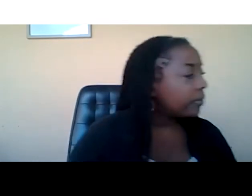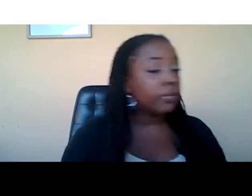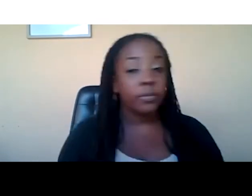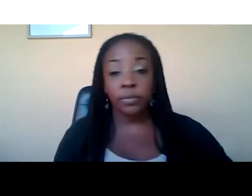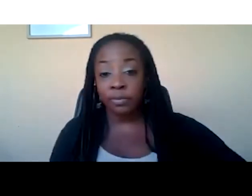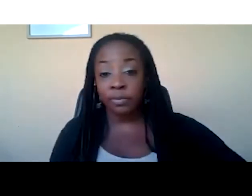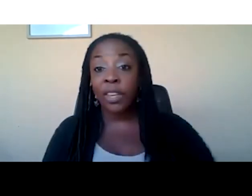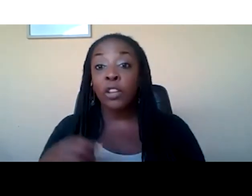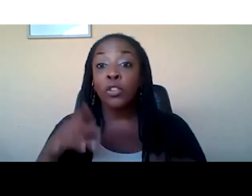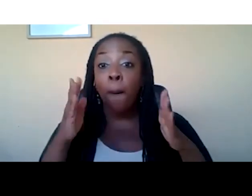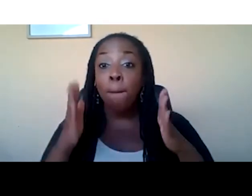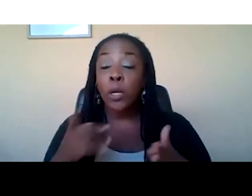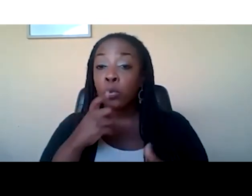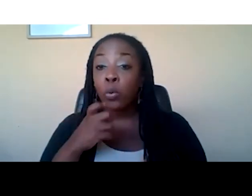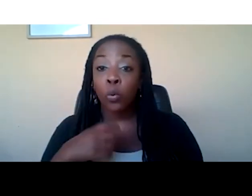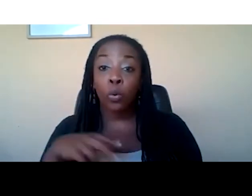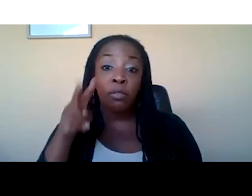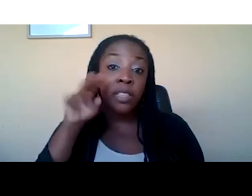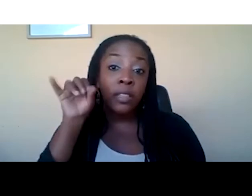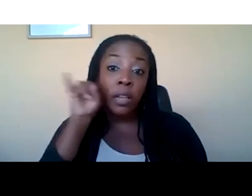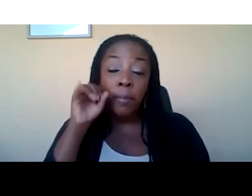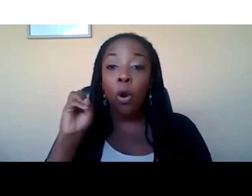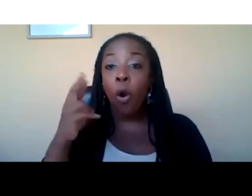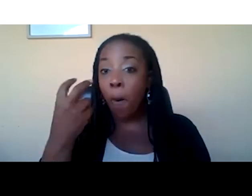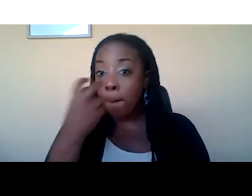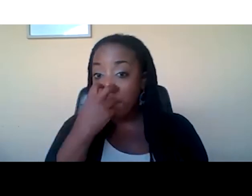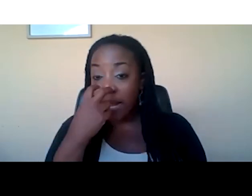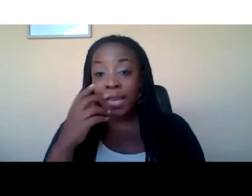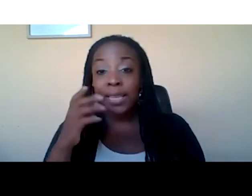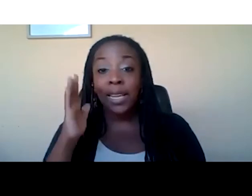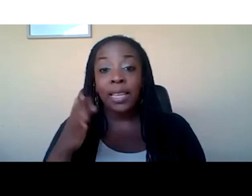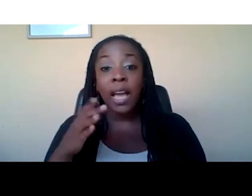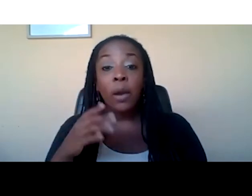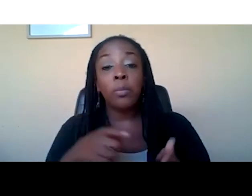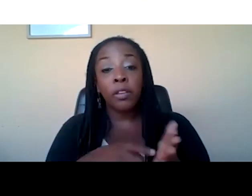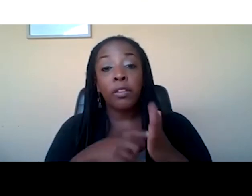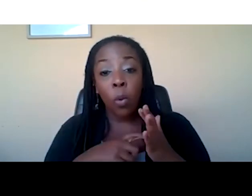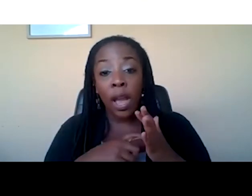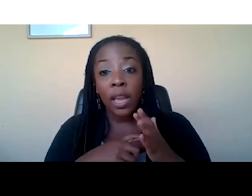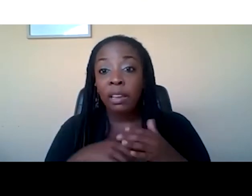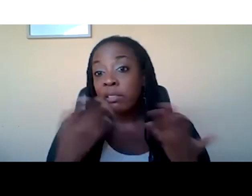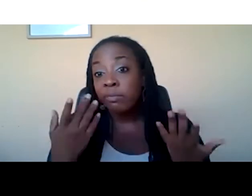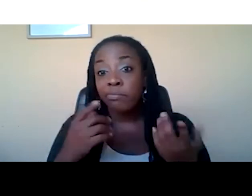a requirement under the law in terms of the appropriate